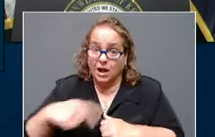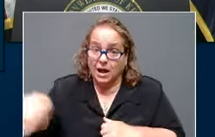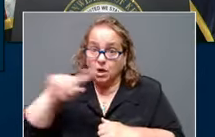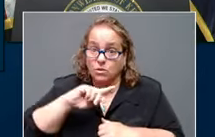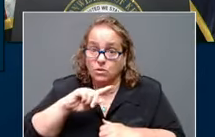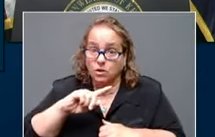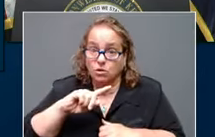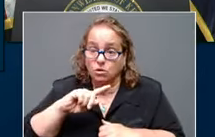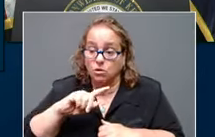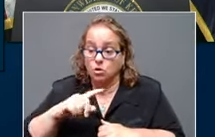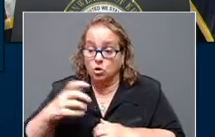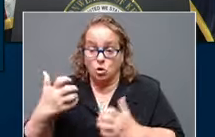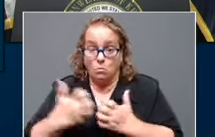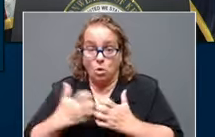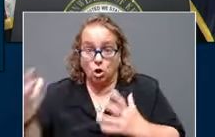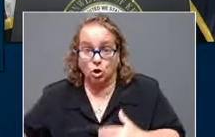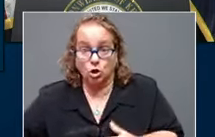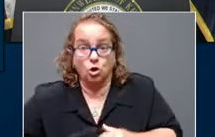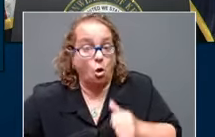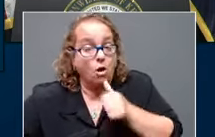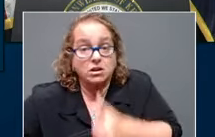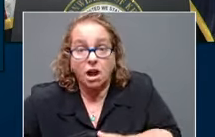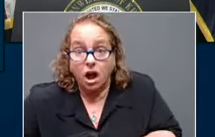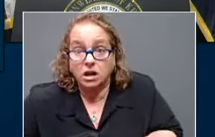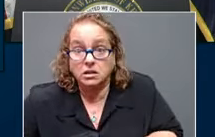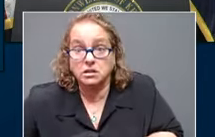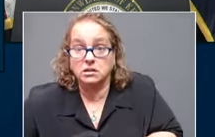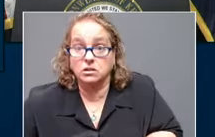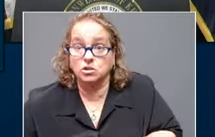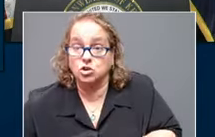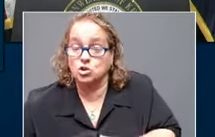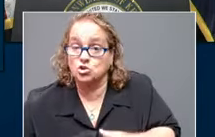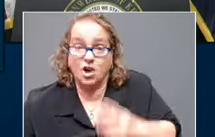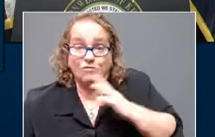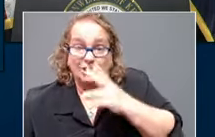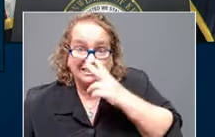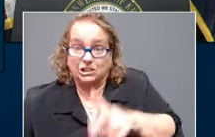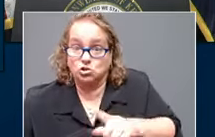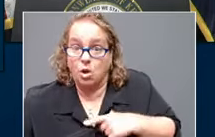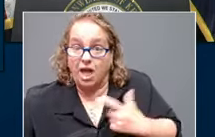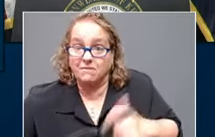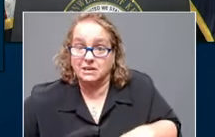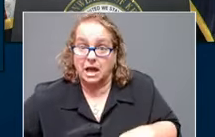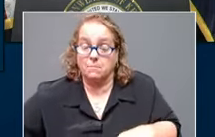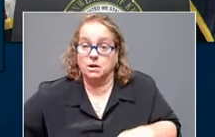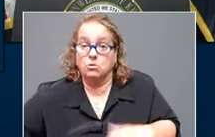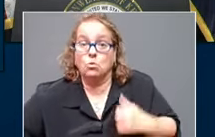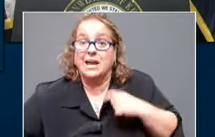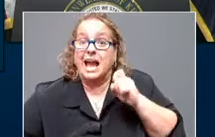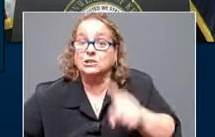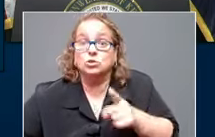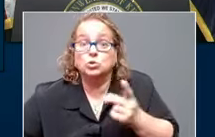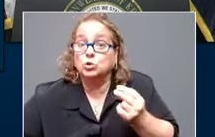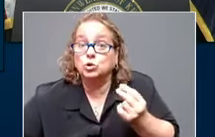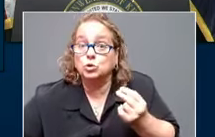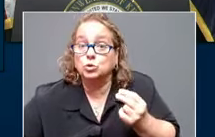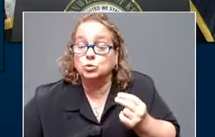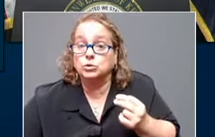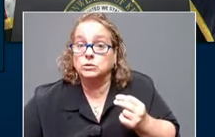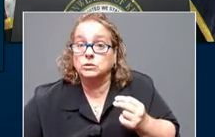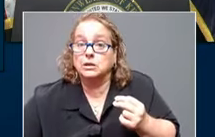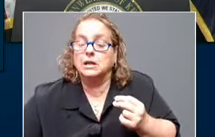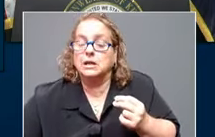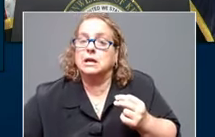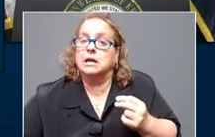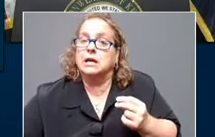willing to do your part, people around you are dying more than you have ever seen in your lifetime. All we're asking you to do is to help keep